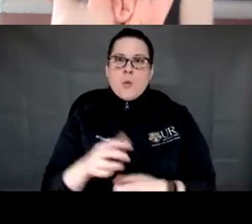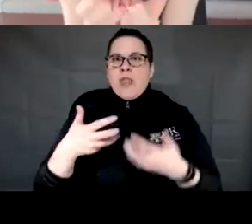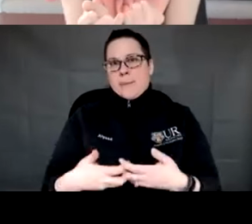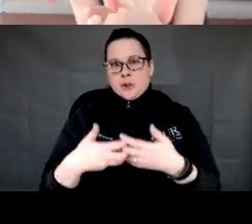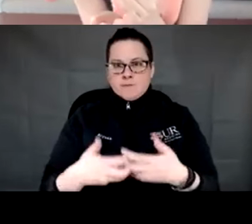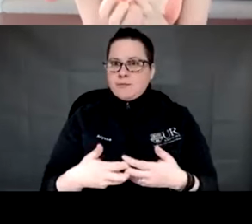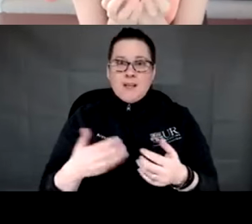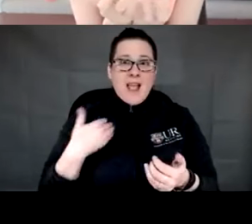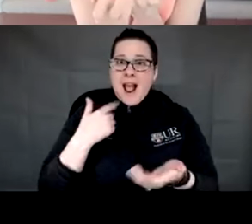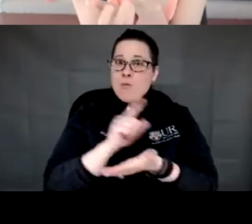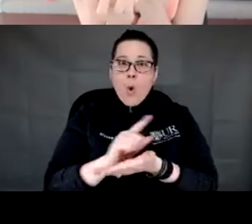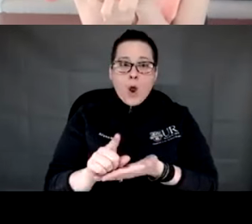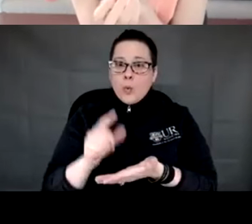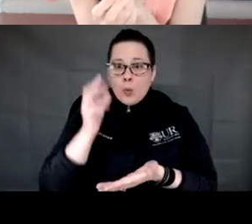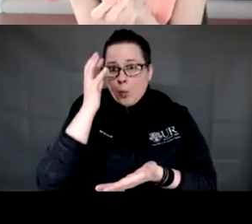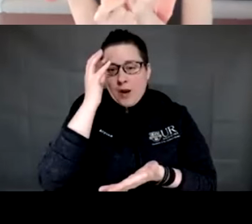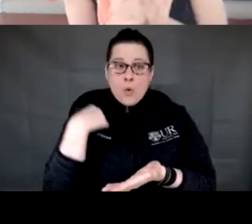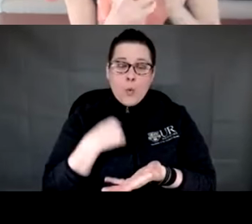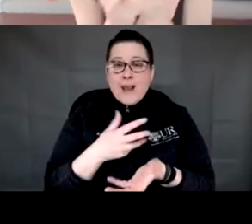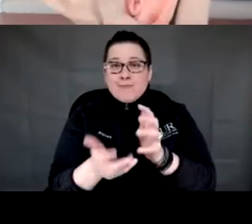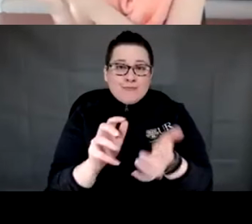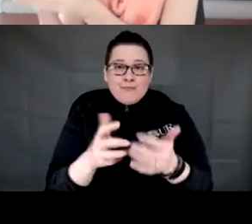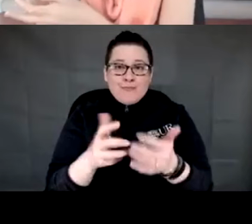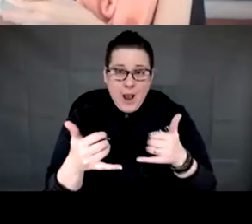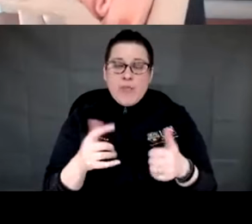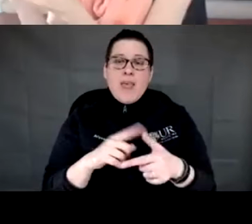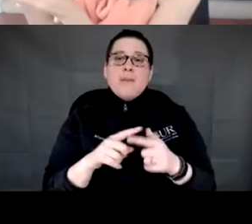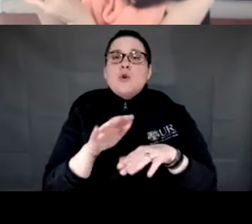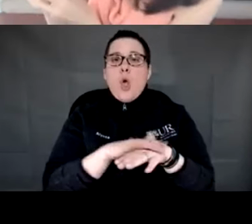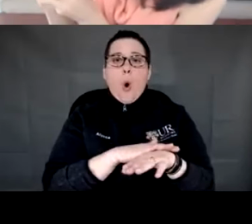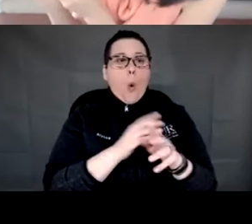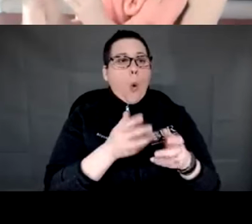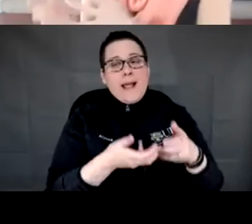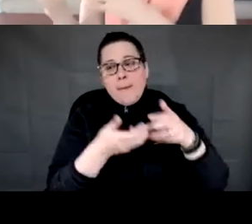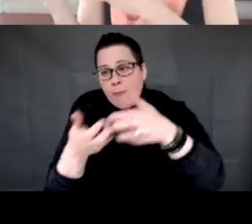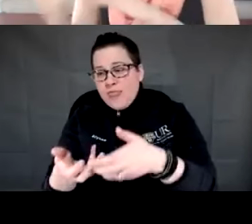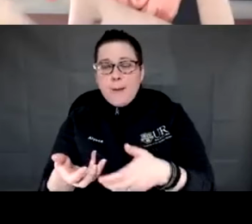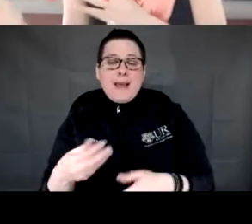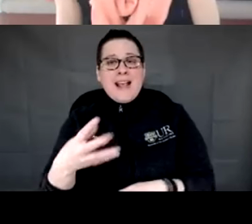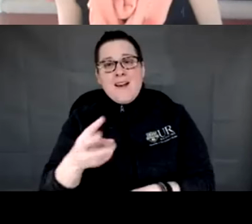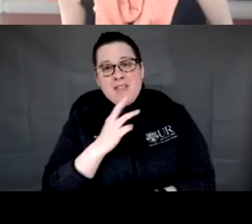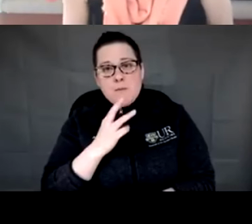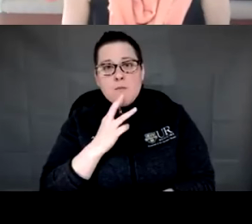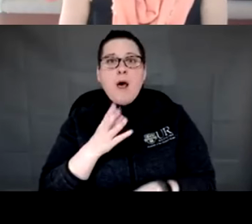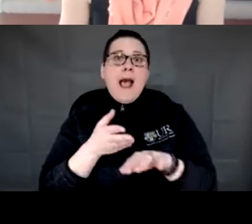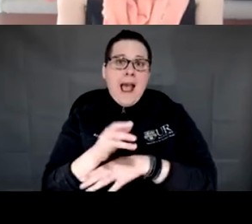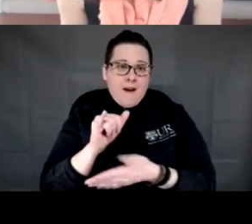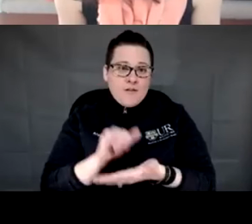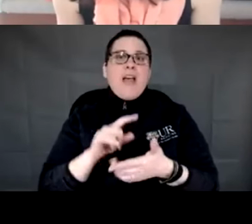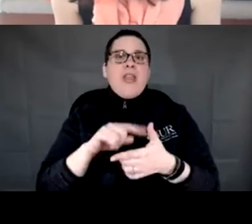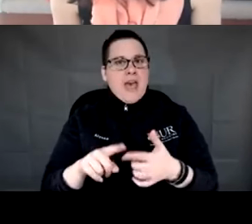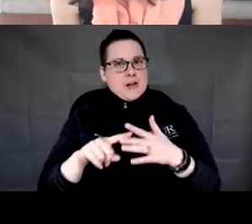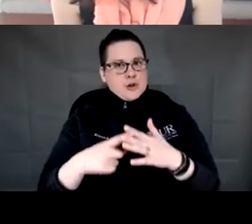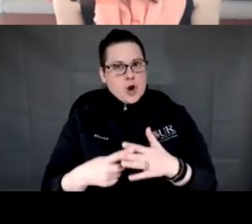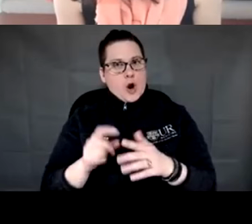whole week where we just handle them and play with them. And then we slowly put them in the rig and give them water. And then it's like after that we start doing the